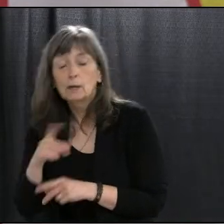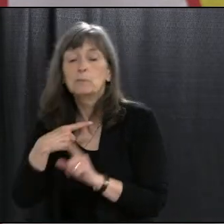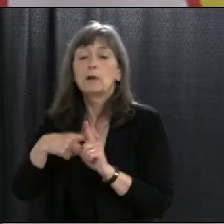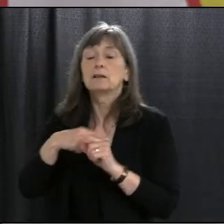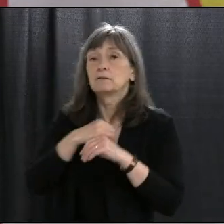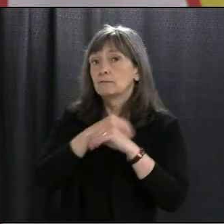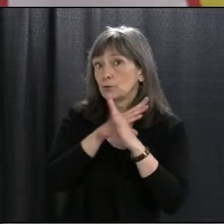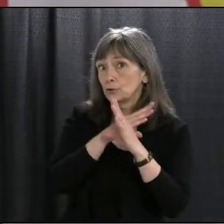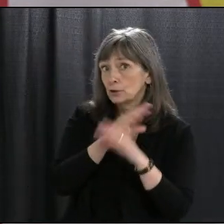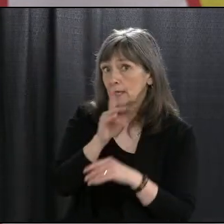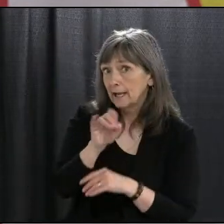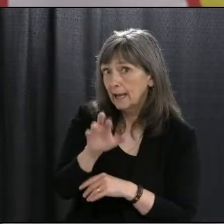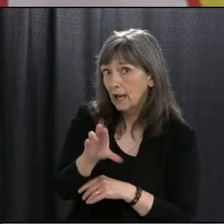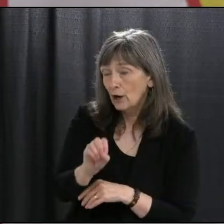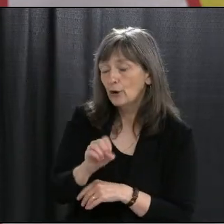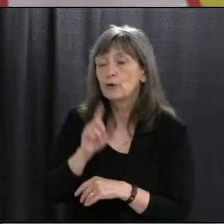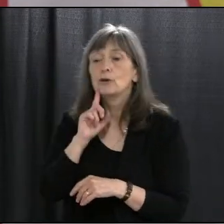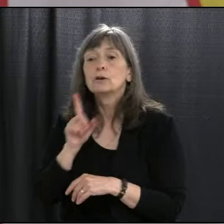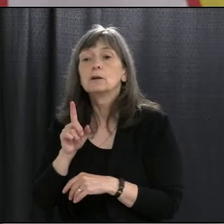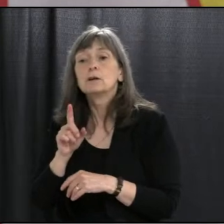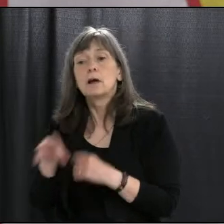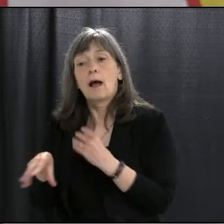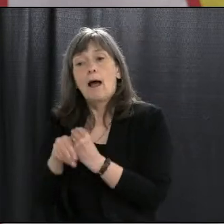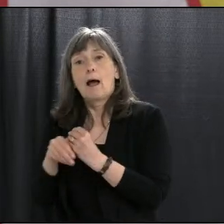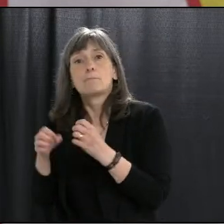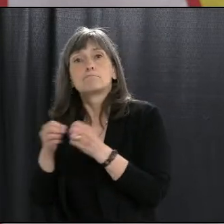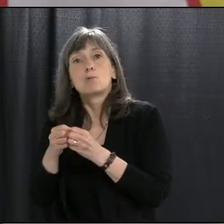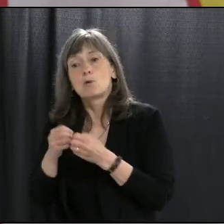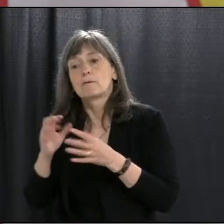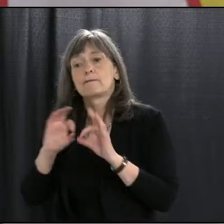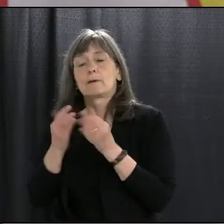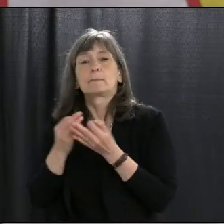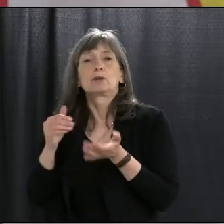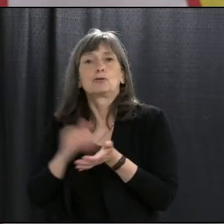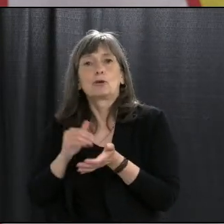care expansion for primary health care services.